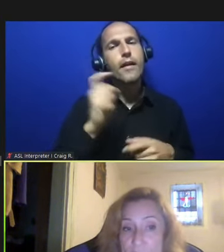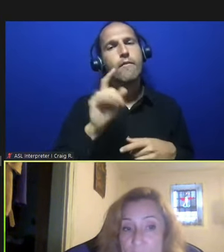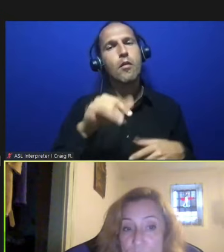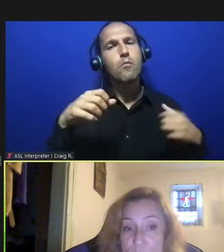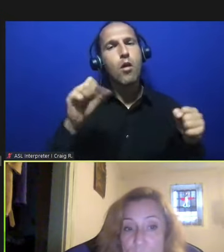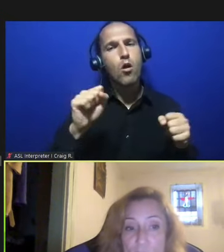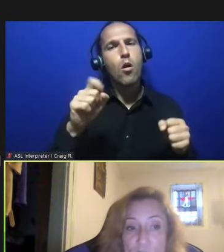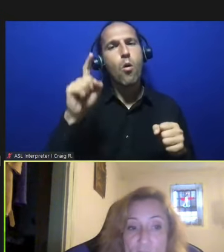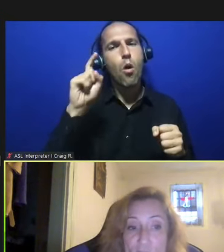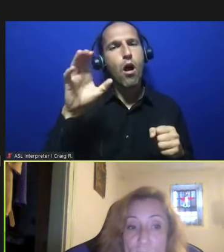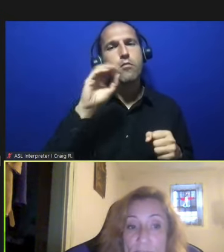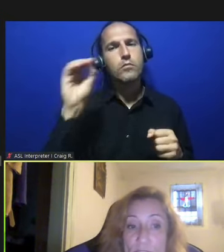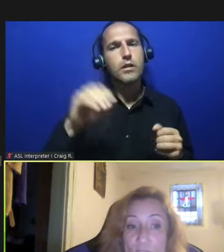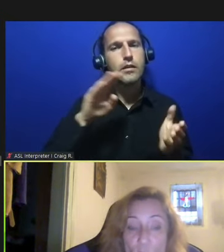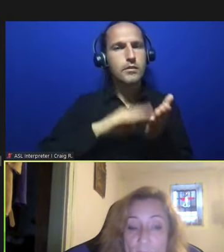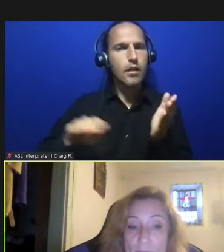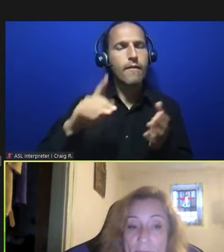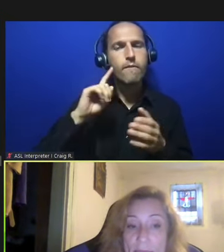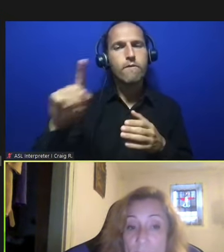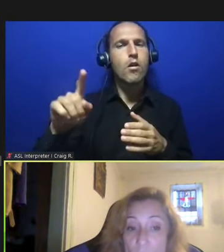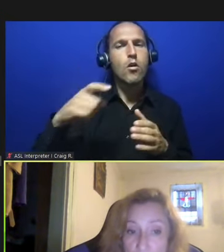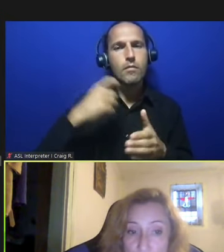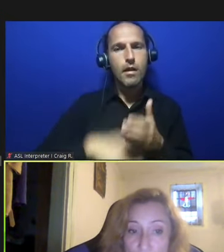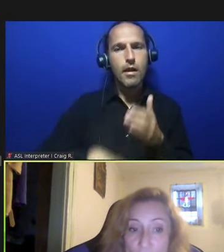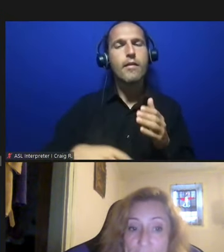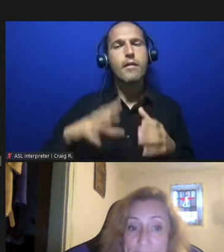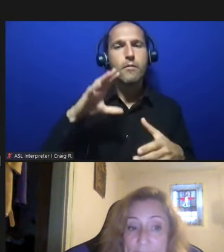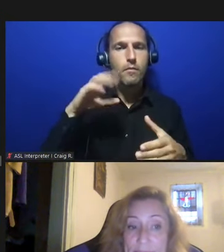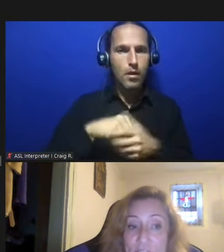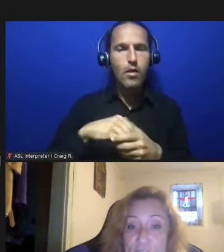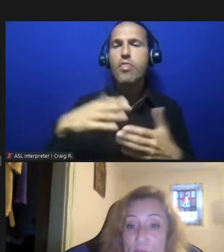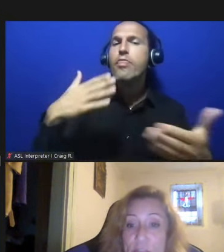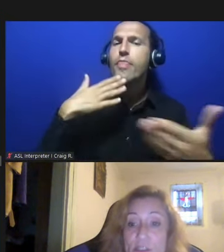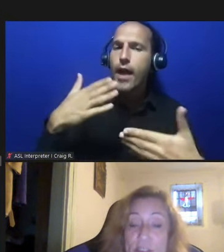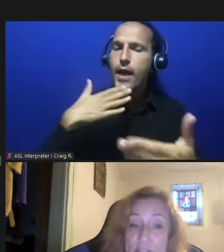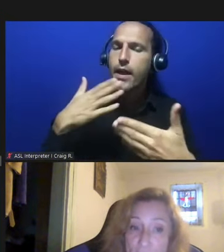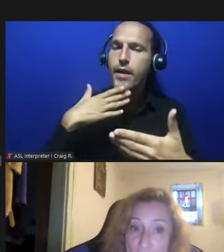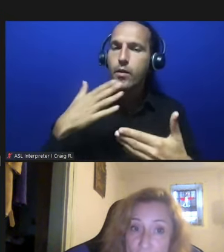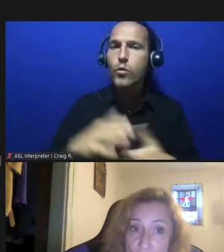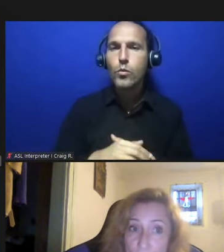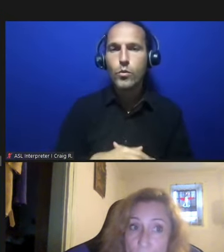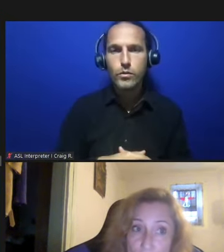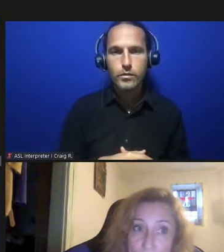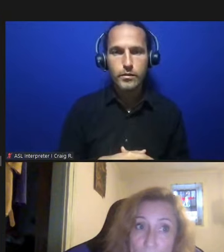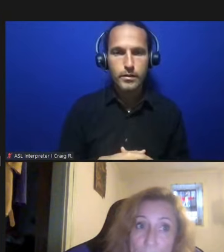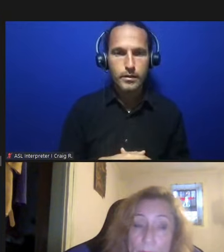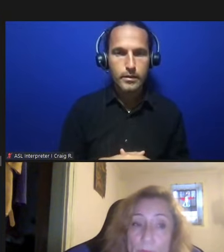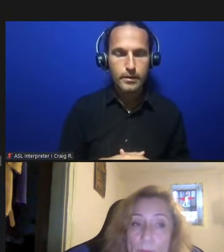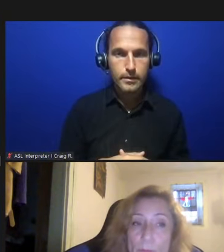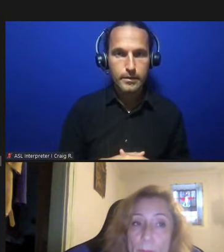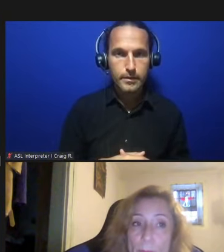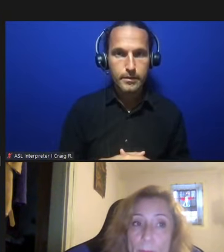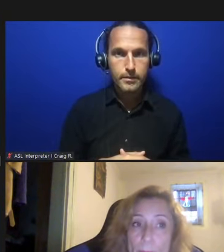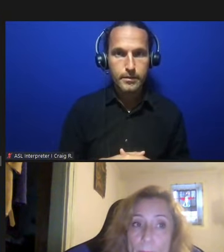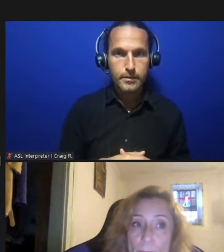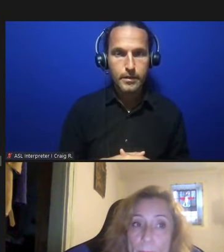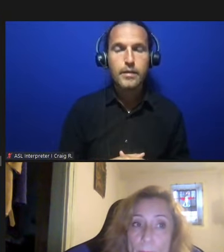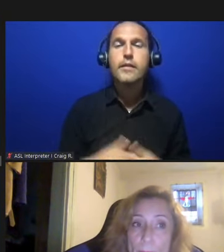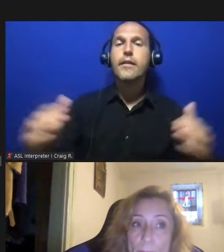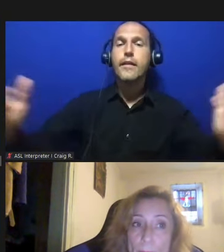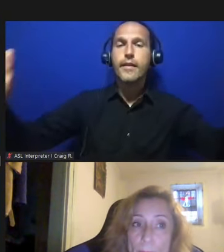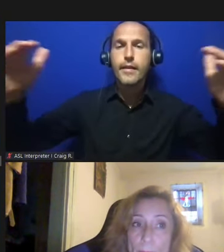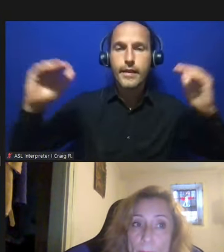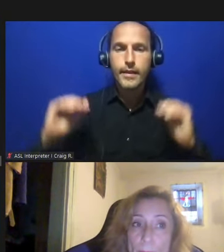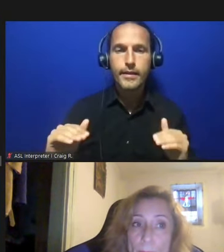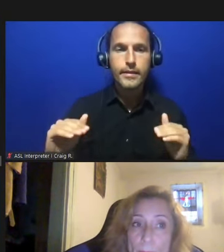100% exemption from congestion-based tolling as a part of the congestion reduction strategy. Our next